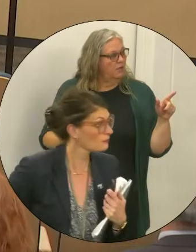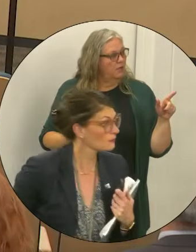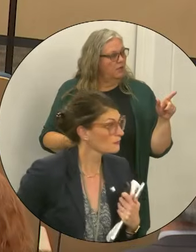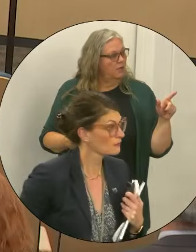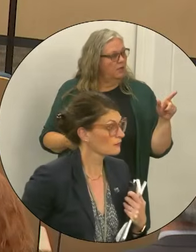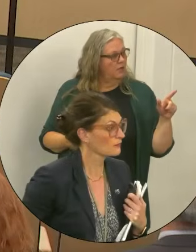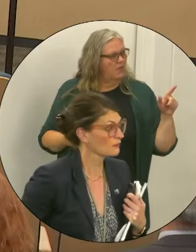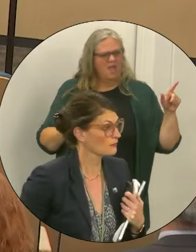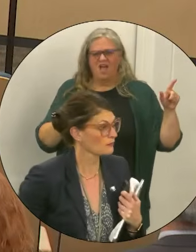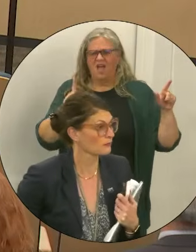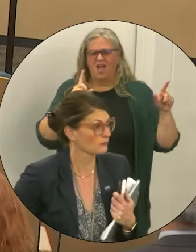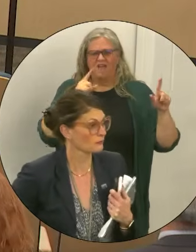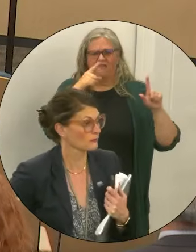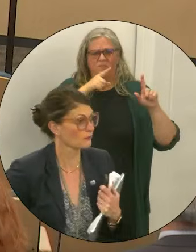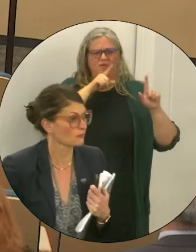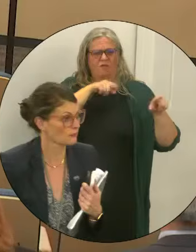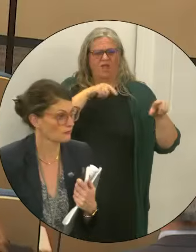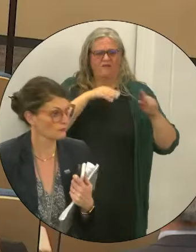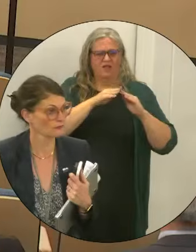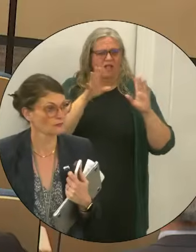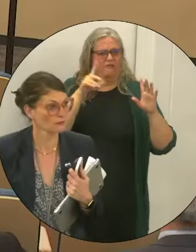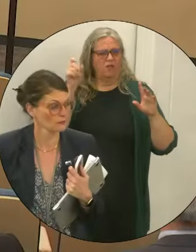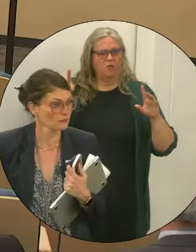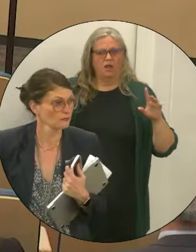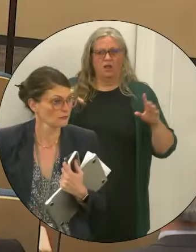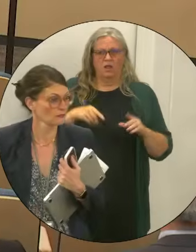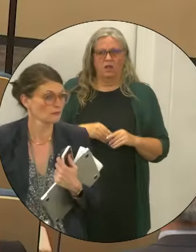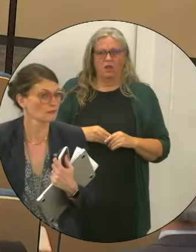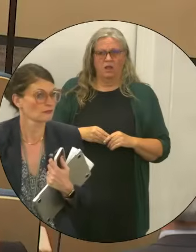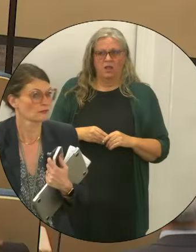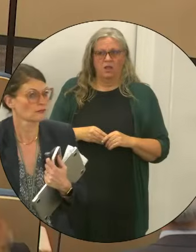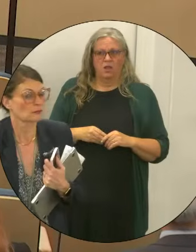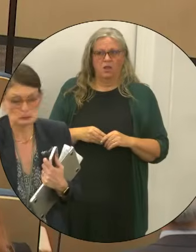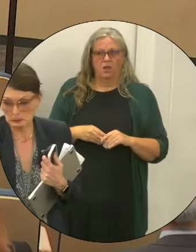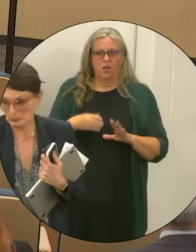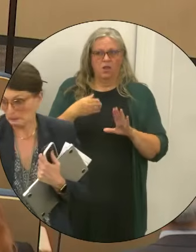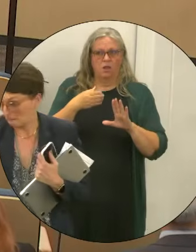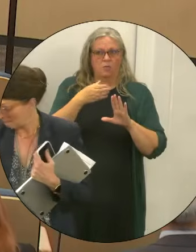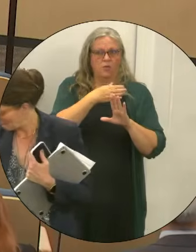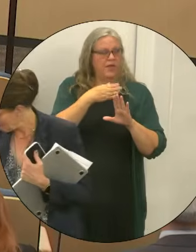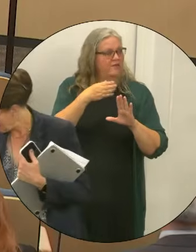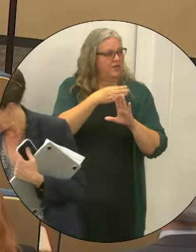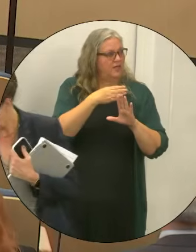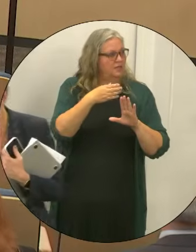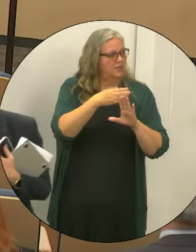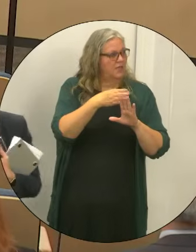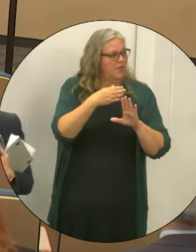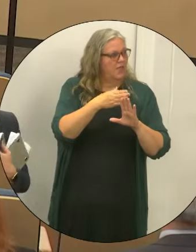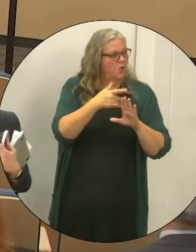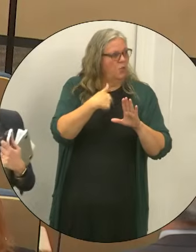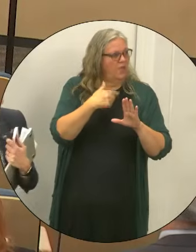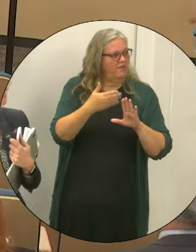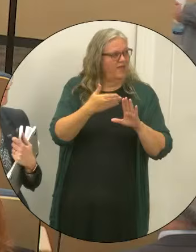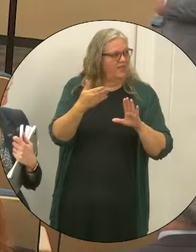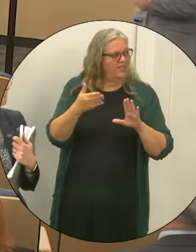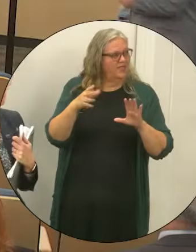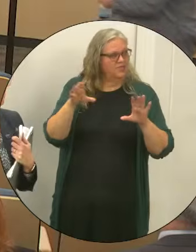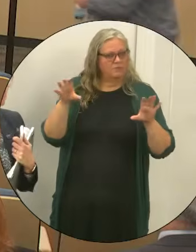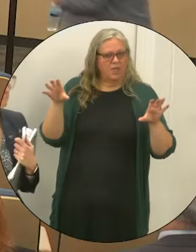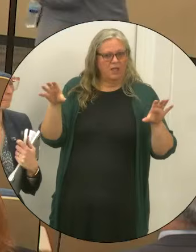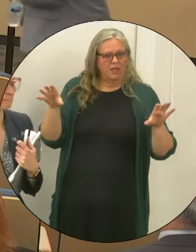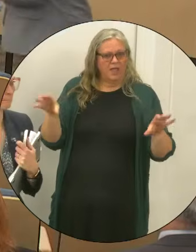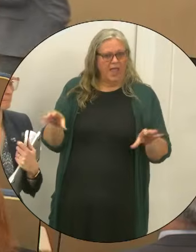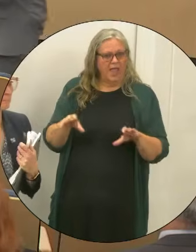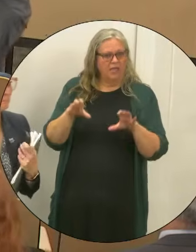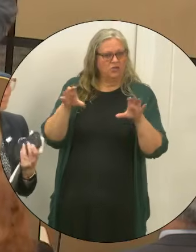have a clarifying question. Yes, ma'am. I know previously we have had things for possible action, like presentations like this,